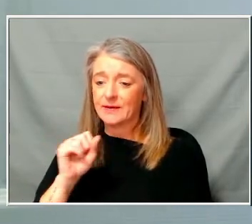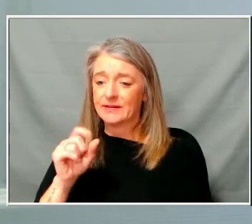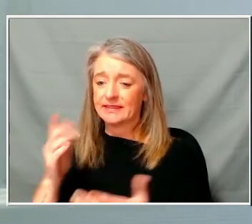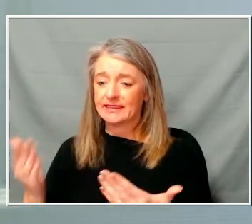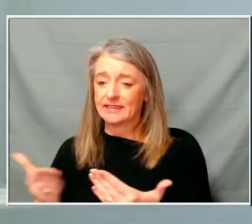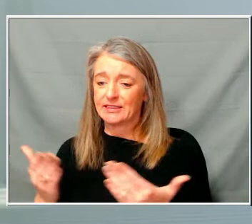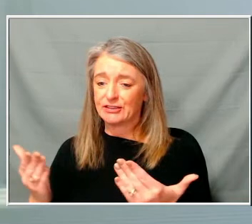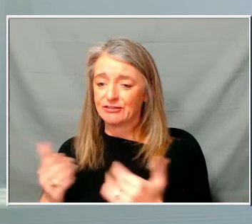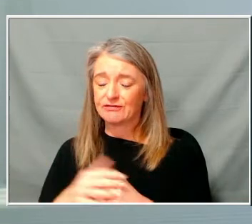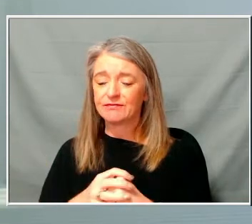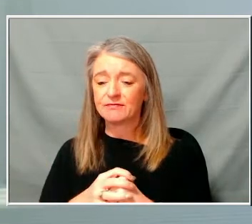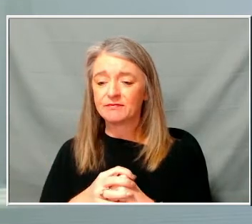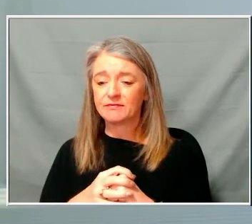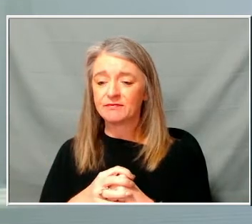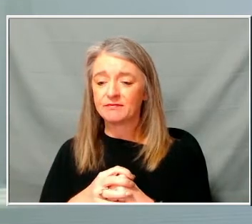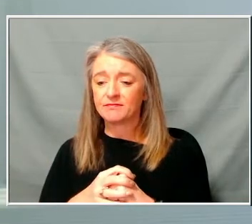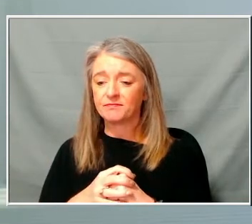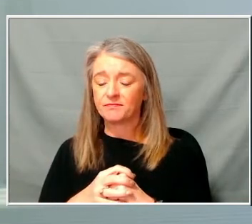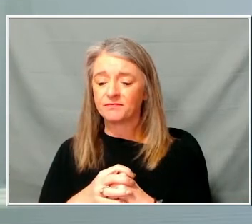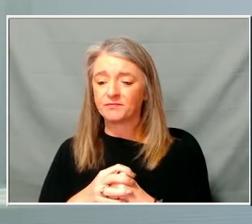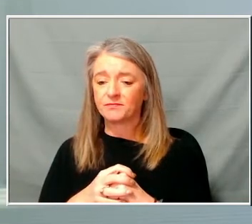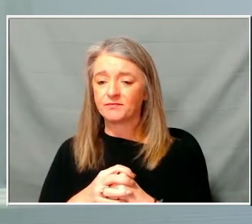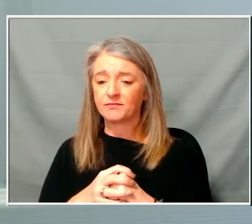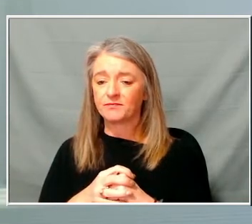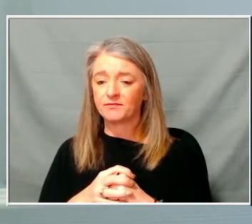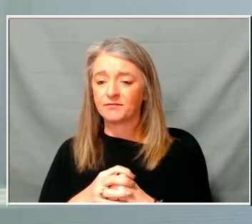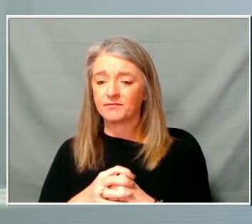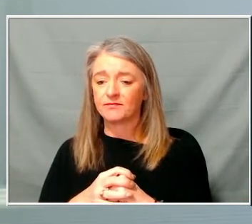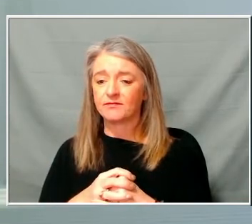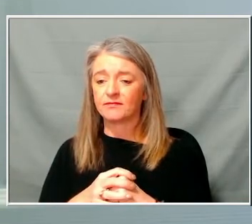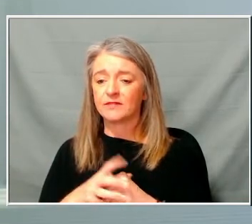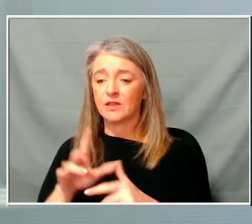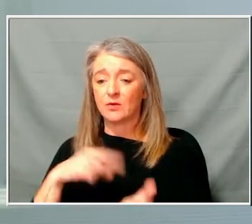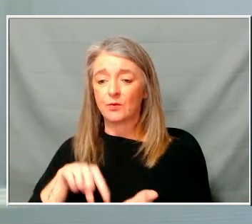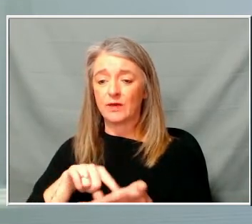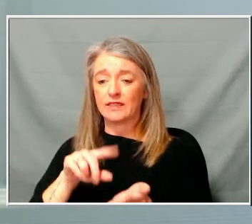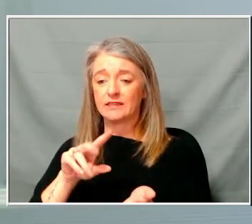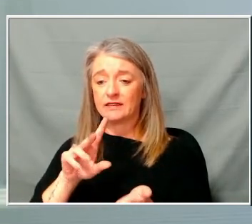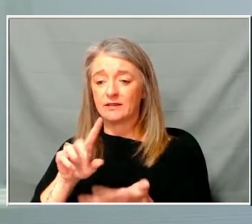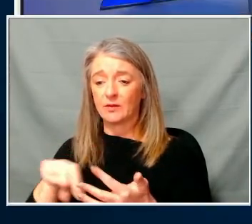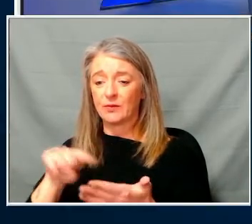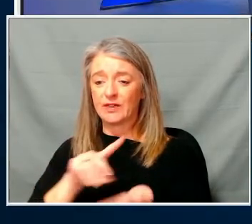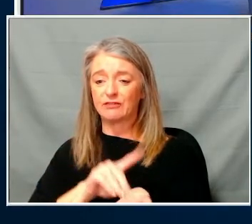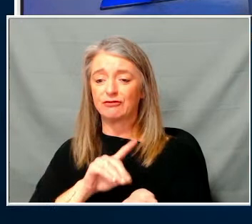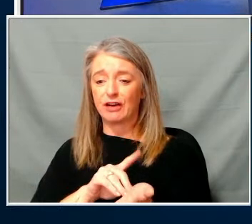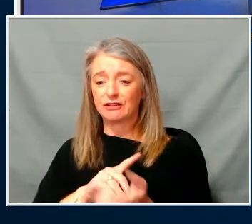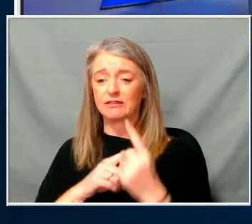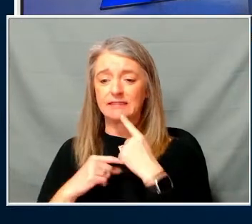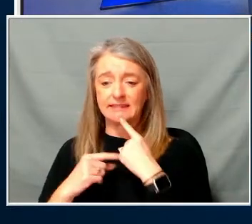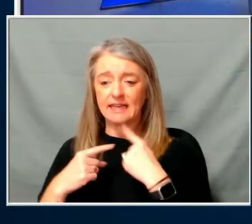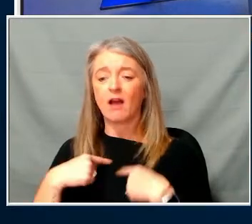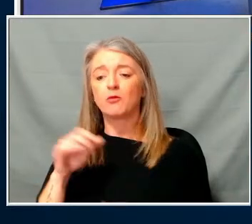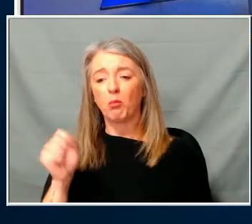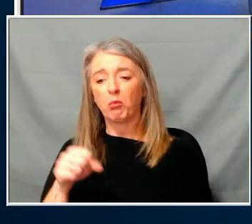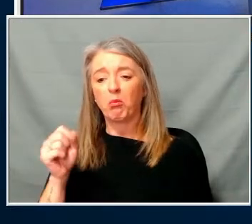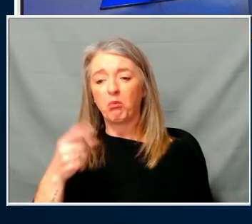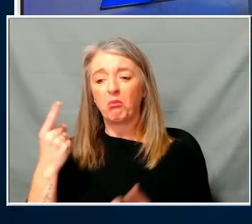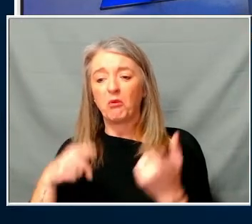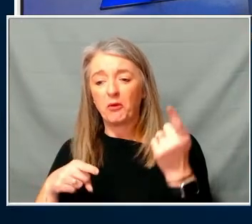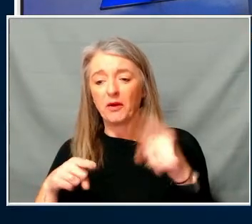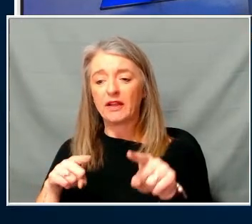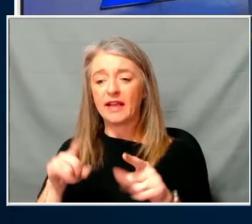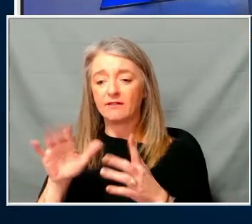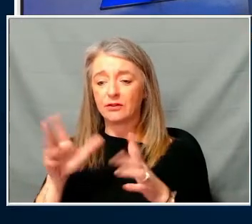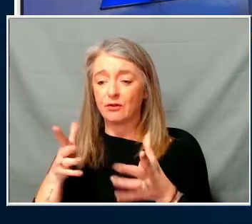And I resonated a lot of the things the doctor was saying. Yeah, it does. And you just learn to manage it